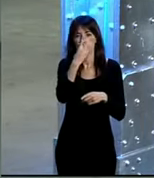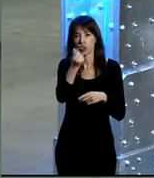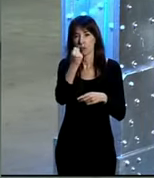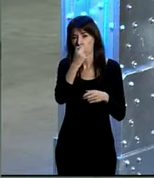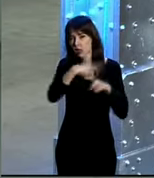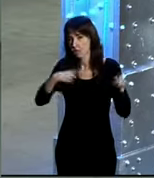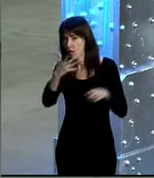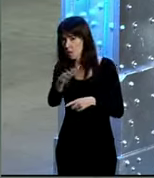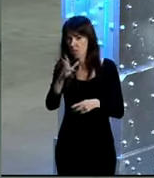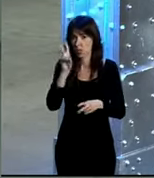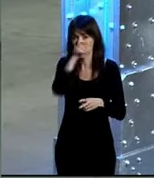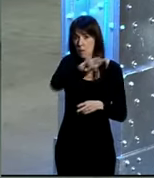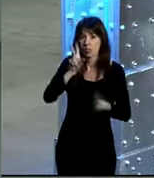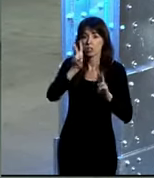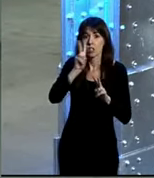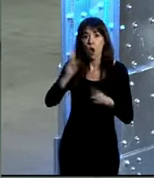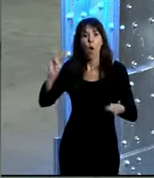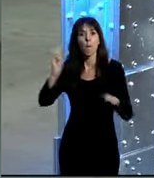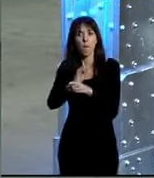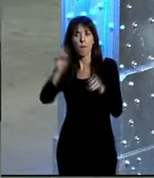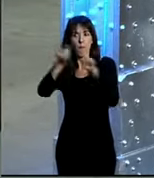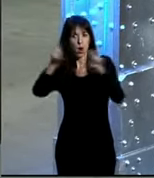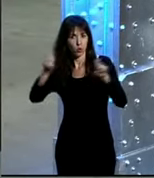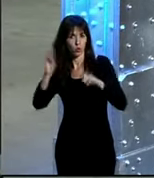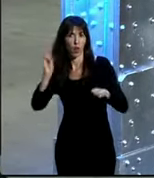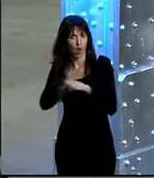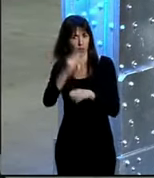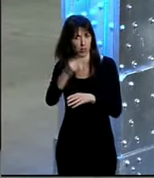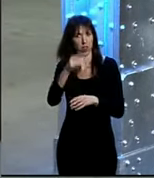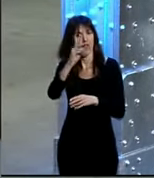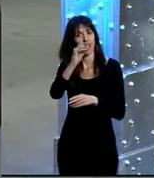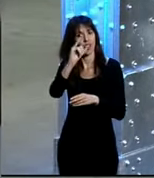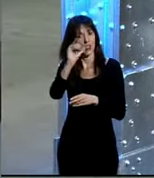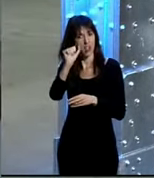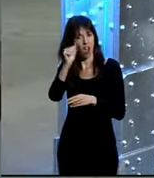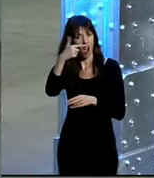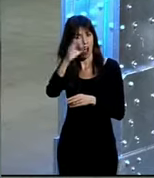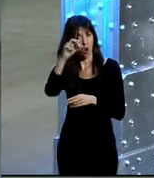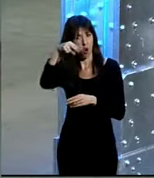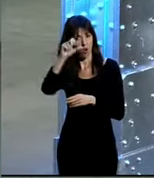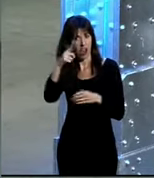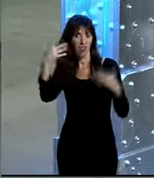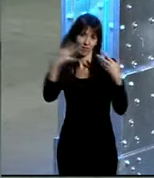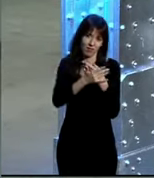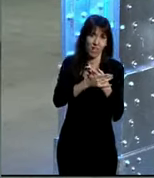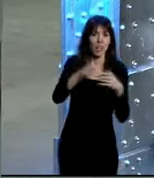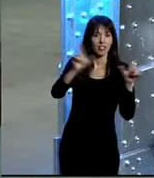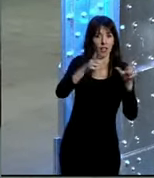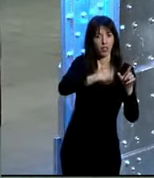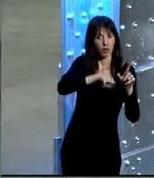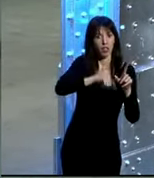about 2.5 million views, and it's produced by one of the Endemol, by Diagonal,